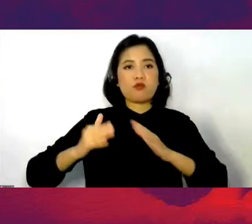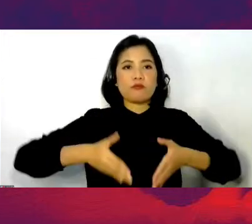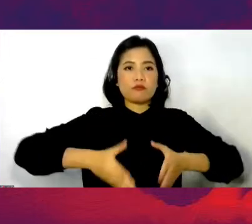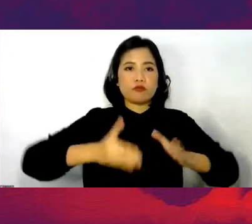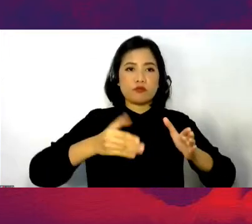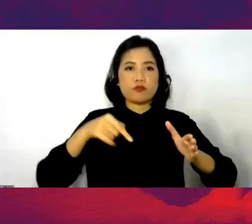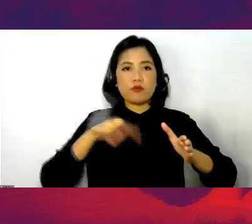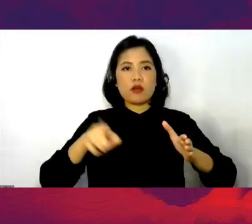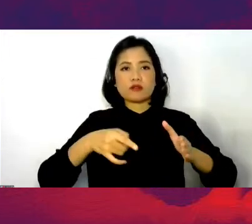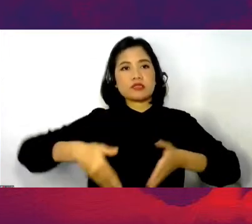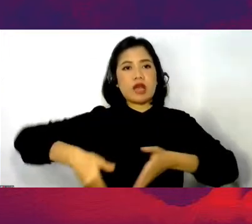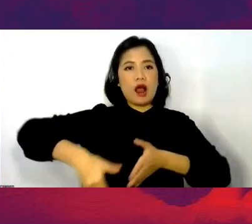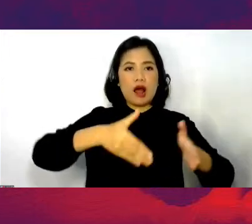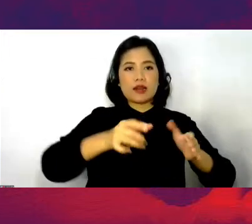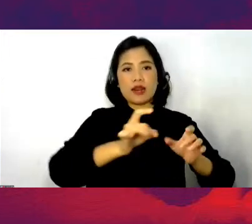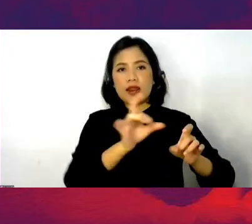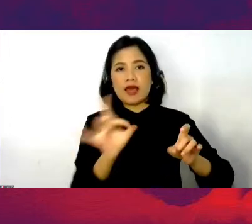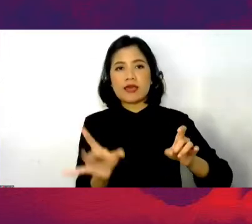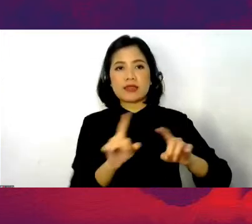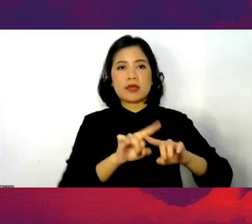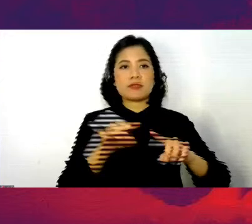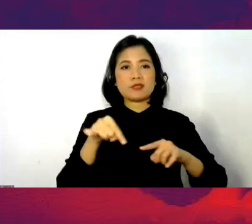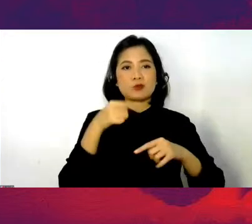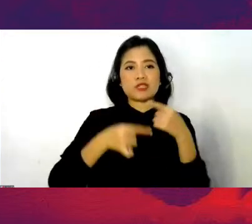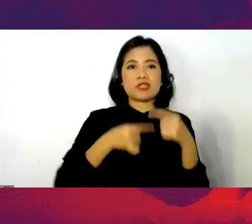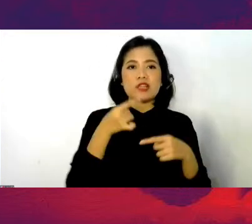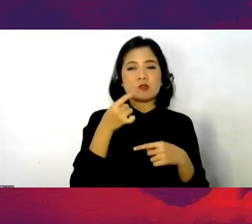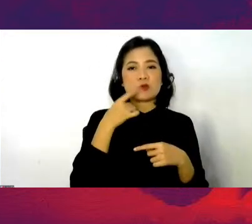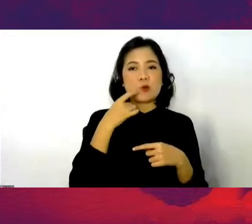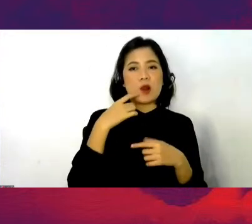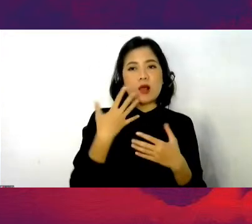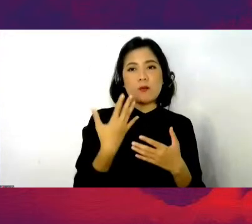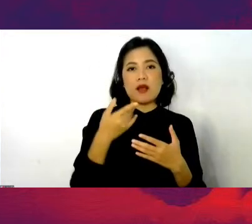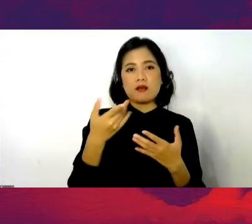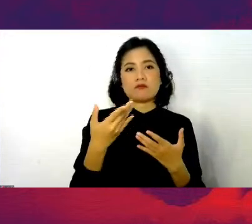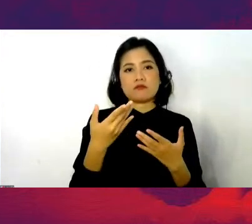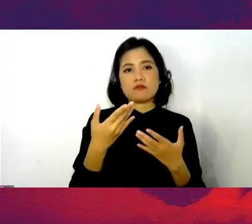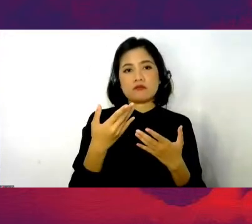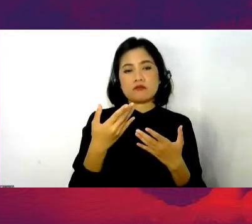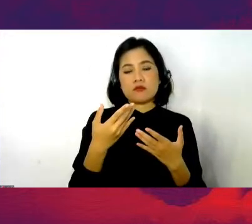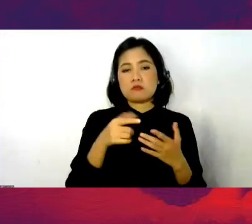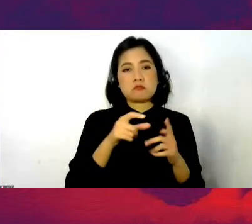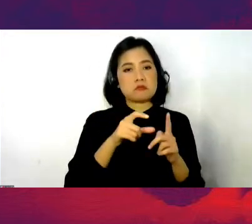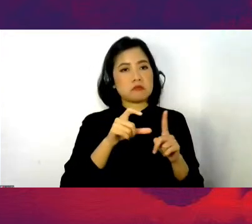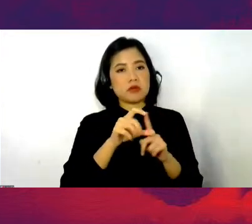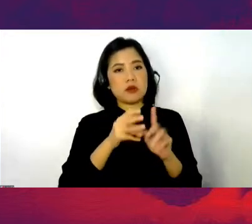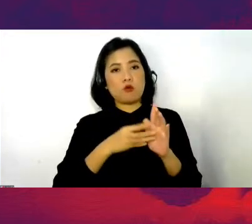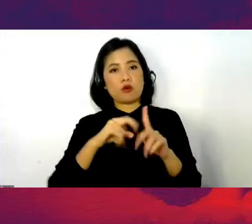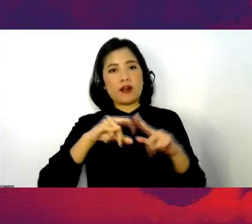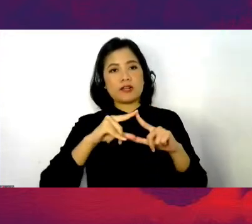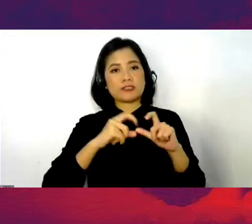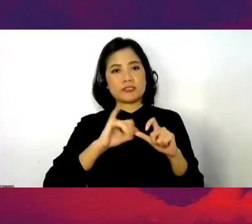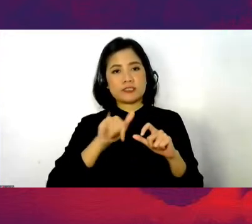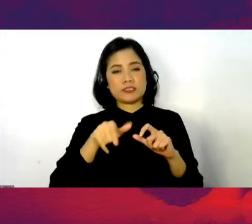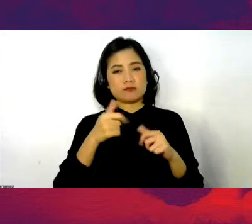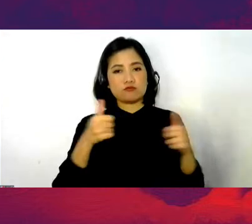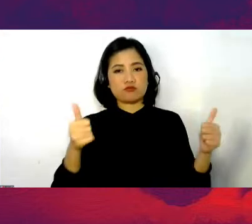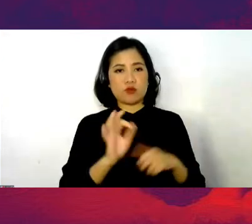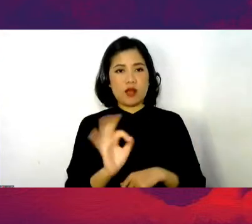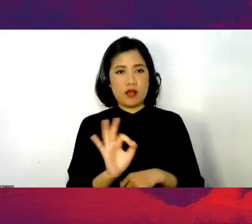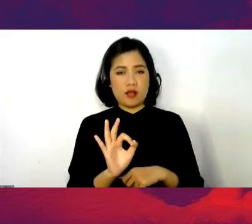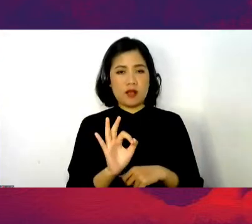the third story will be about our bureaucracy. Is it getting better or not? Now, in terms of the human capital, we